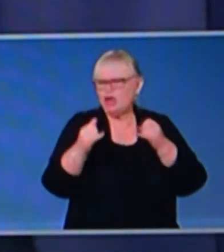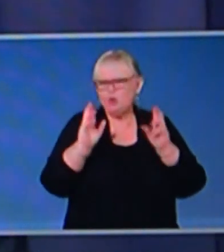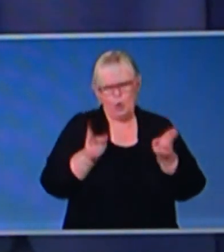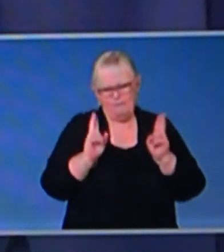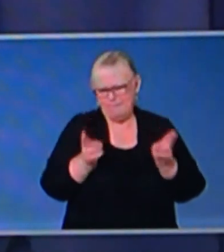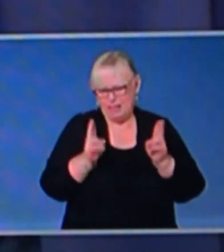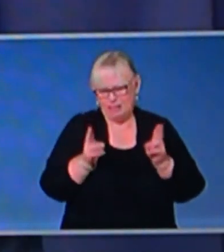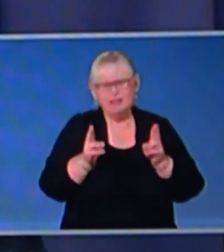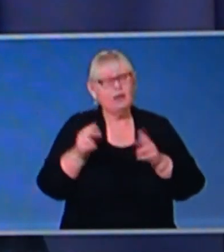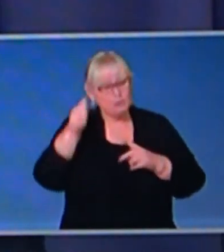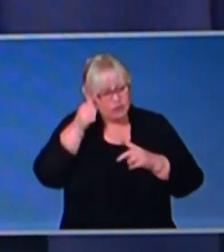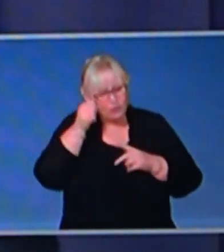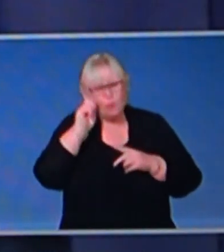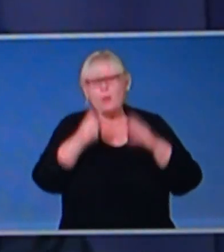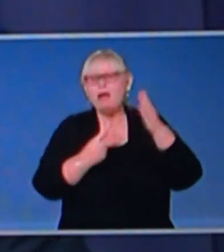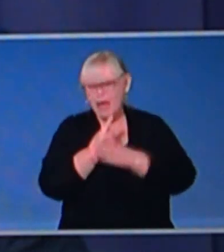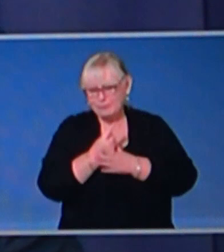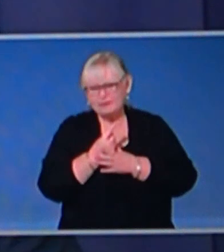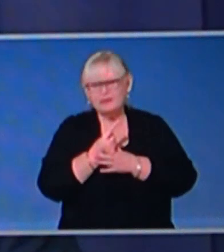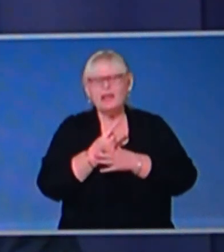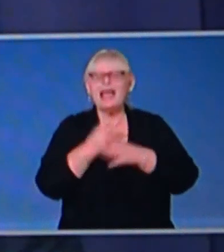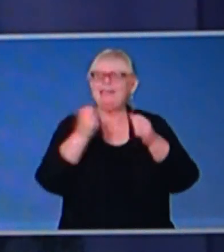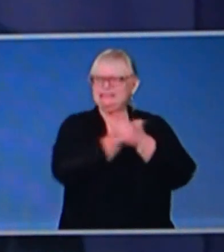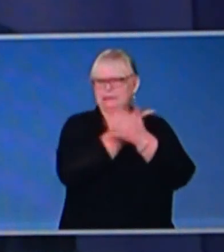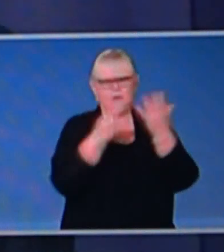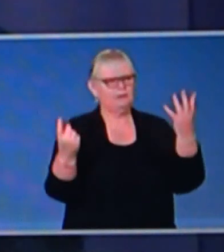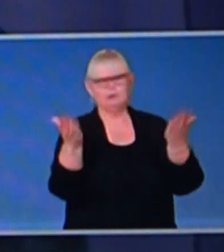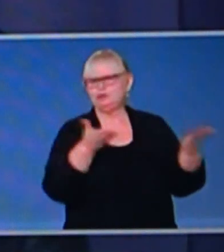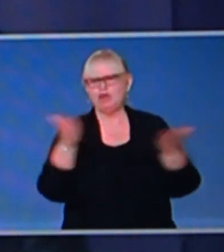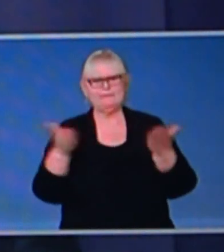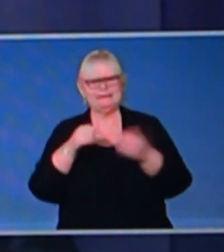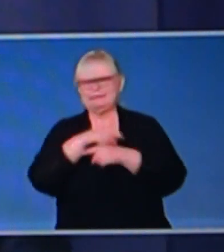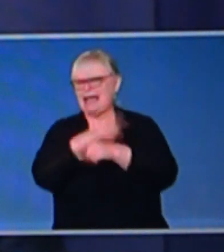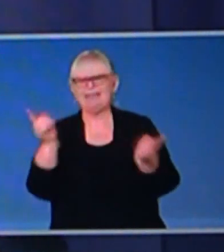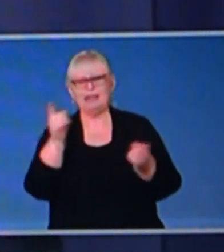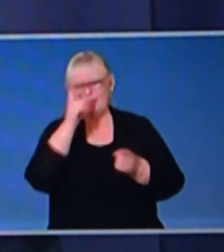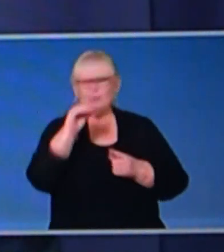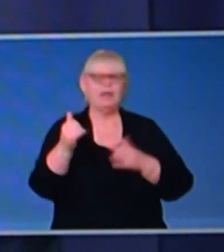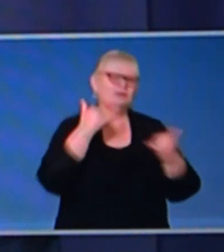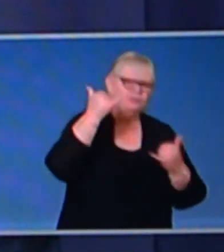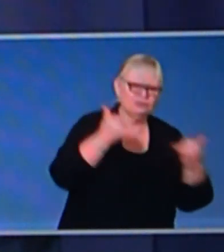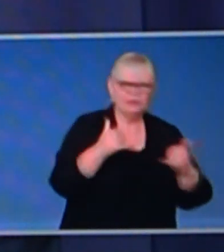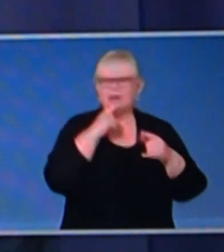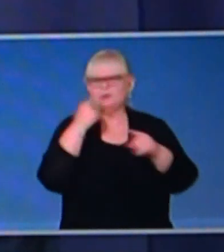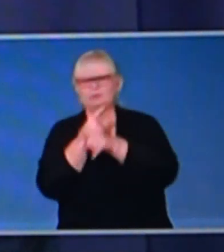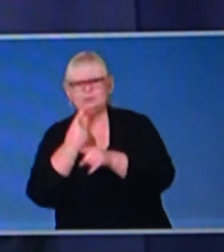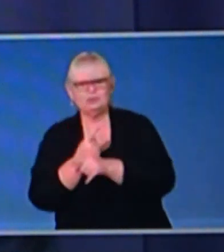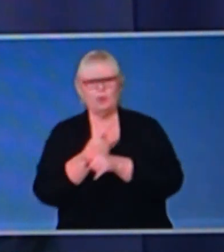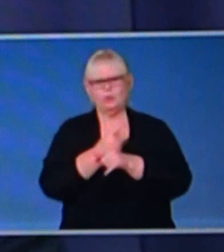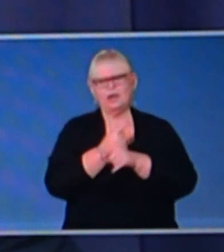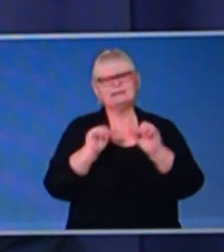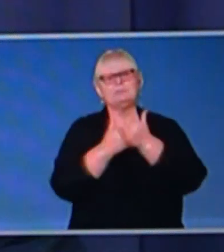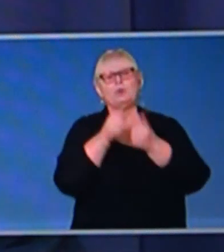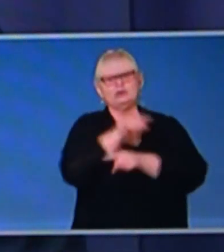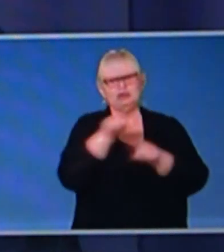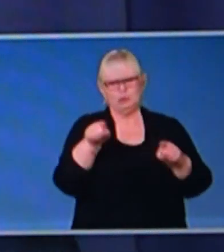it is to be expected. And there are a vast array of services that are available to you to support you at this time.